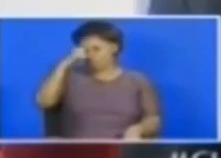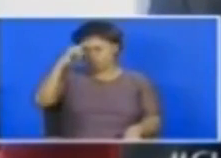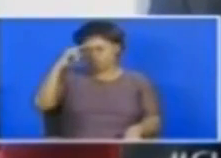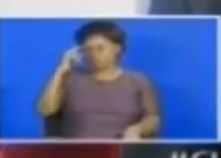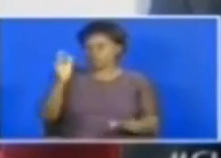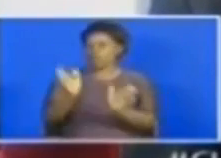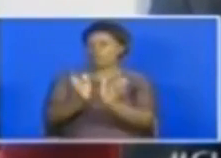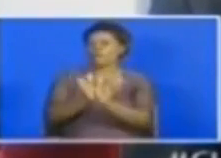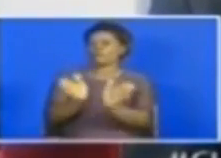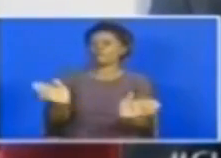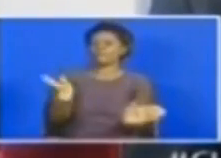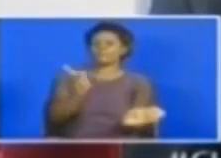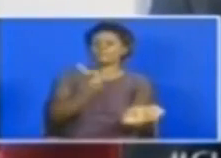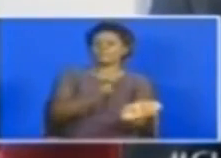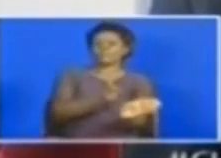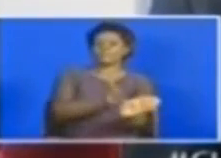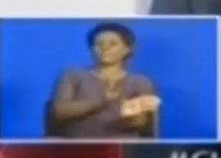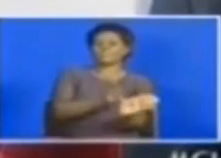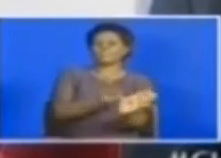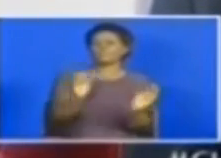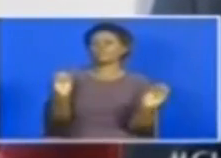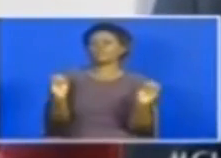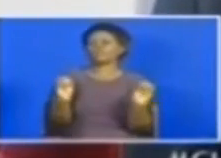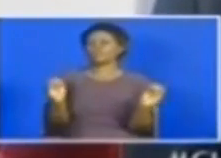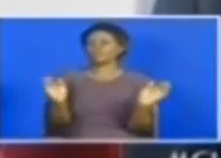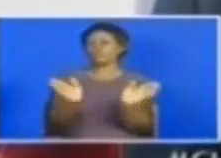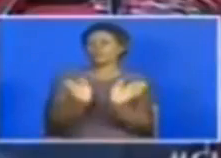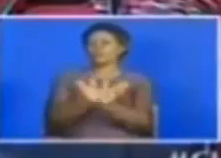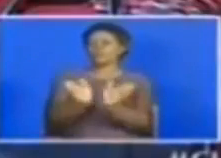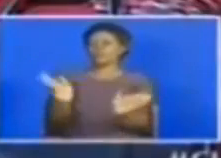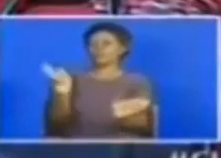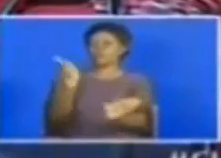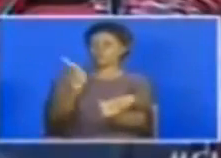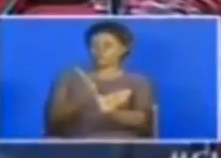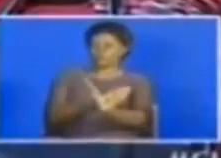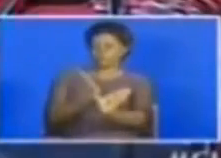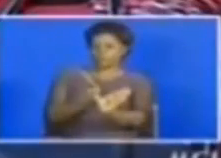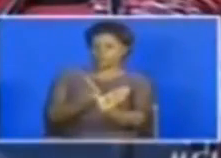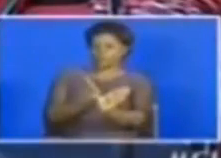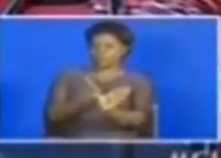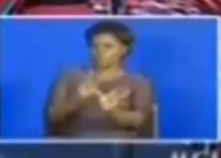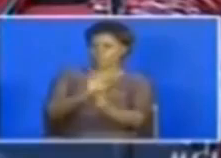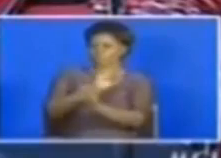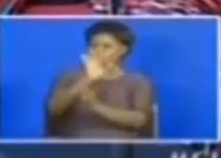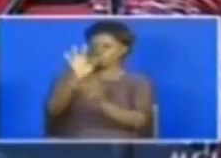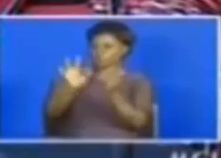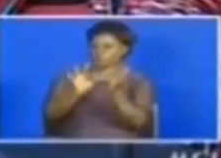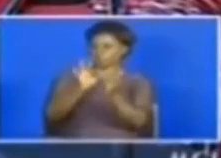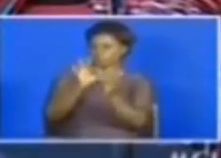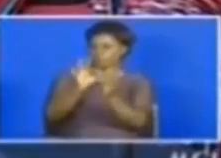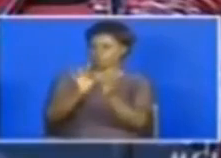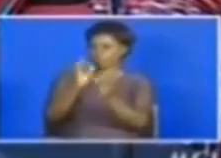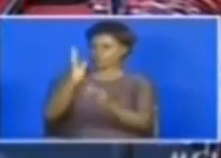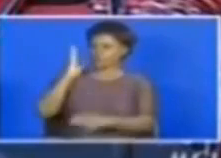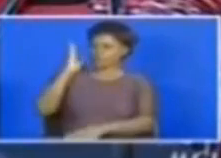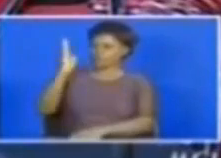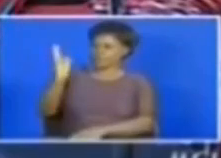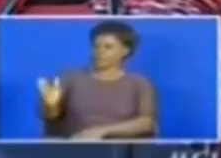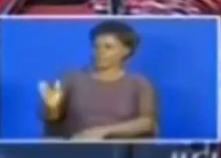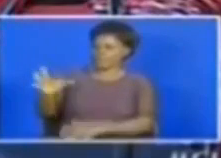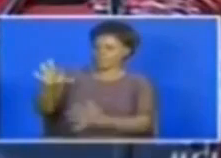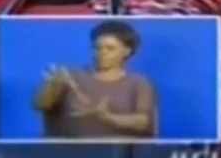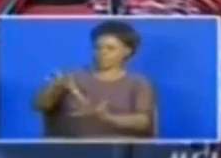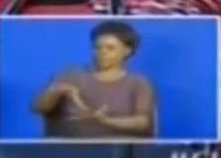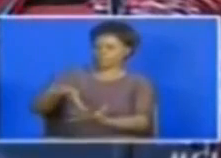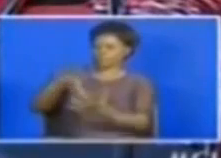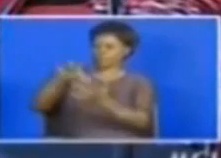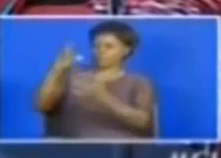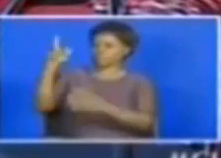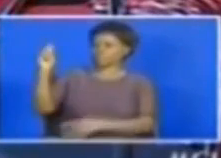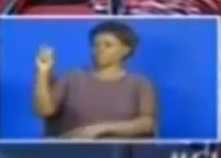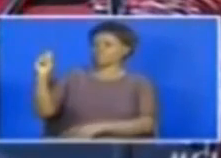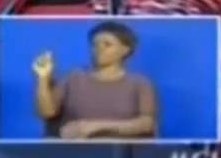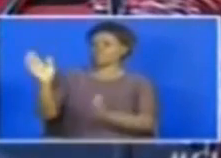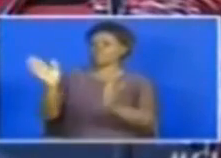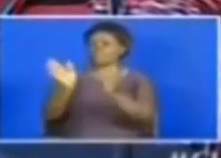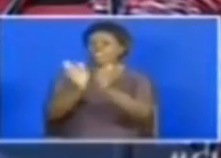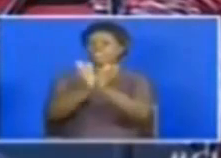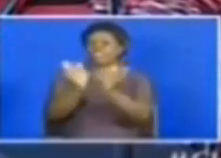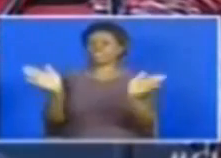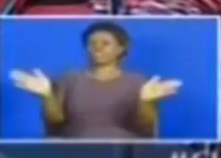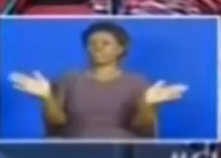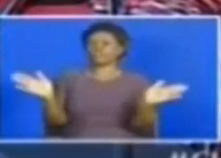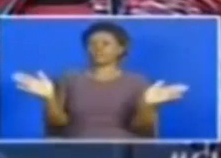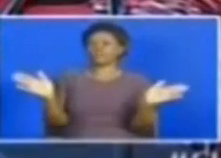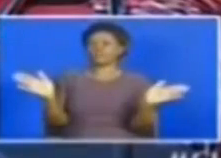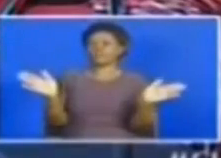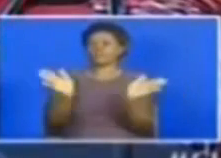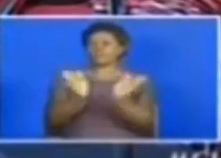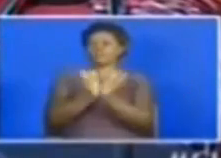no public participation in those processes? Yeah, but the public participation was questioned specifically to do with direct procurement. No, it was general, actually.